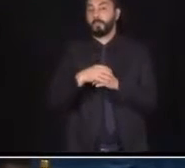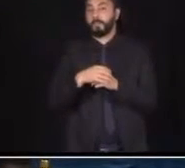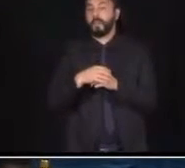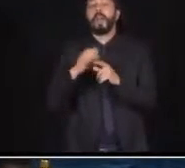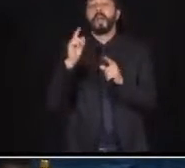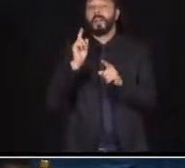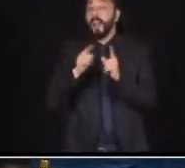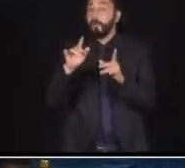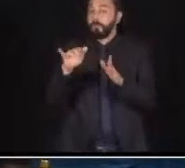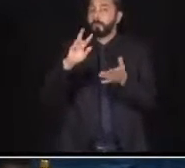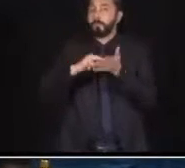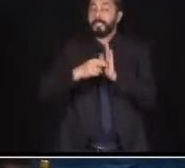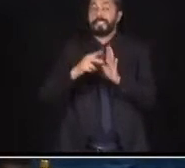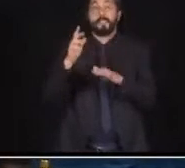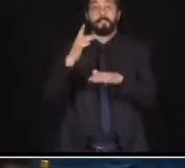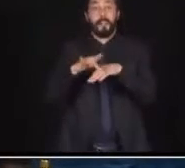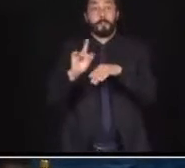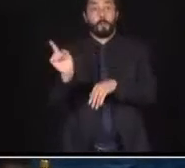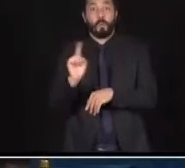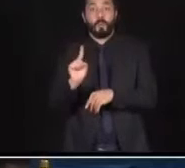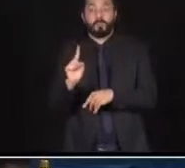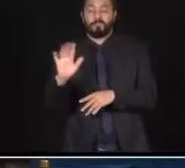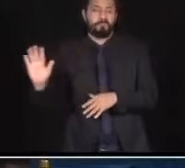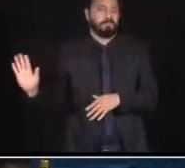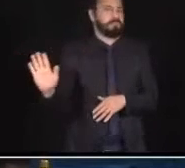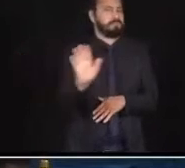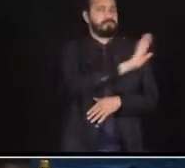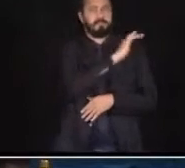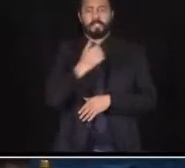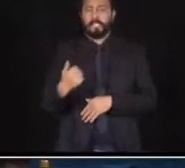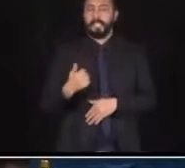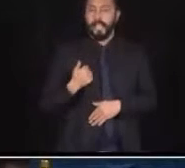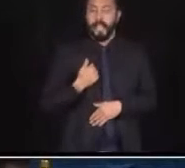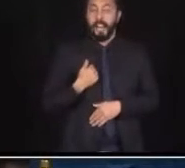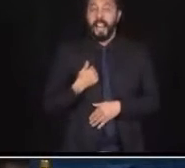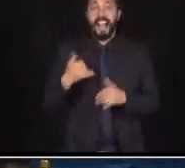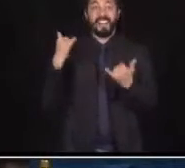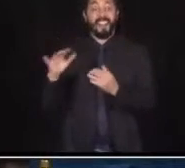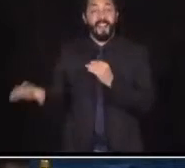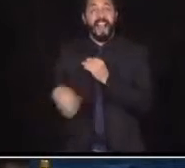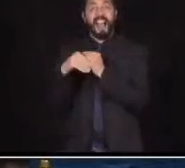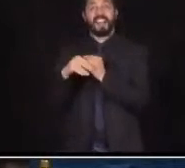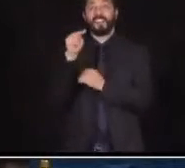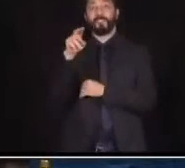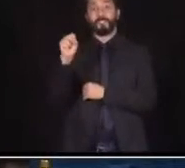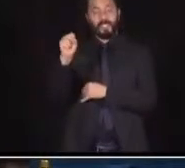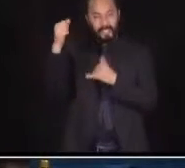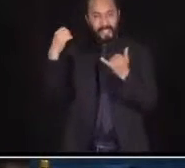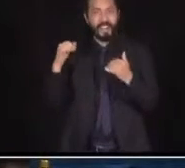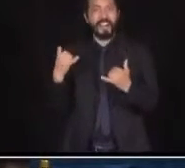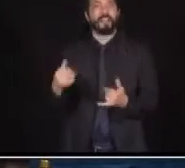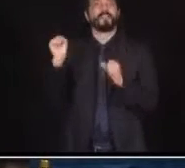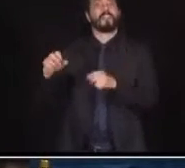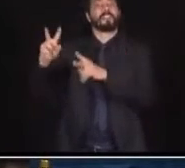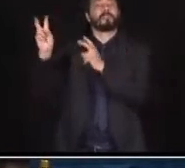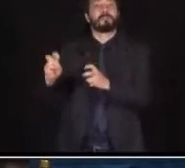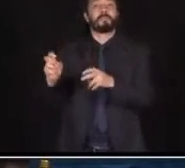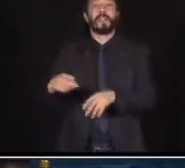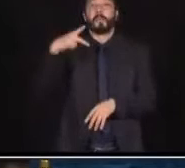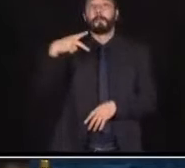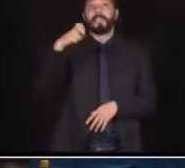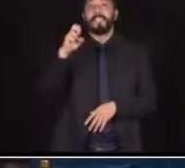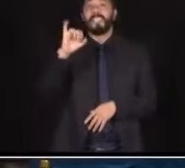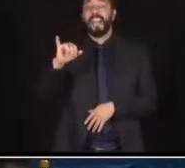app is available. And today, I'm very pleased that Nova Scotia has joined Prince Edward Island,